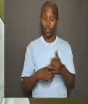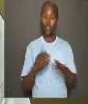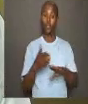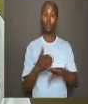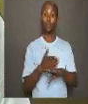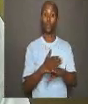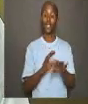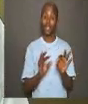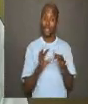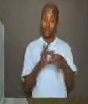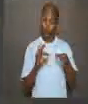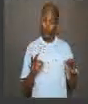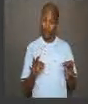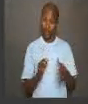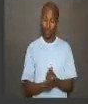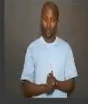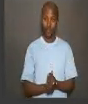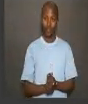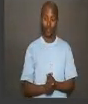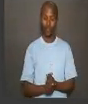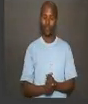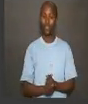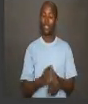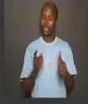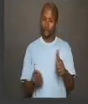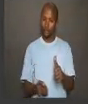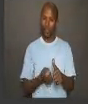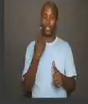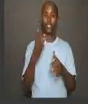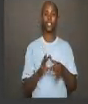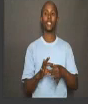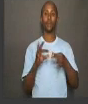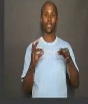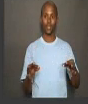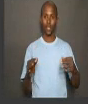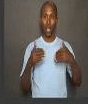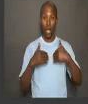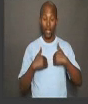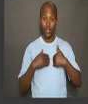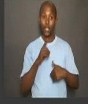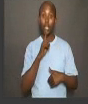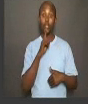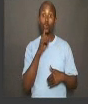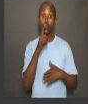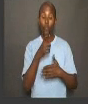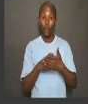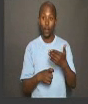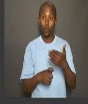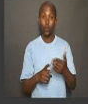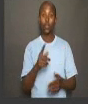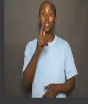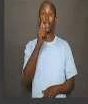modified statements? The first statement has a truth value